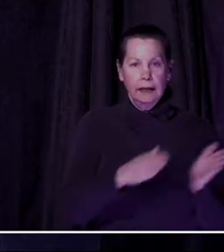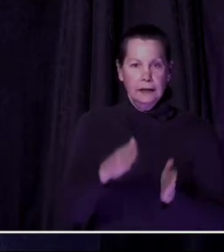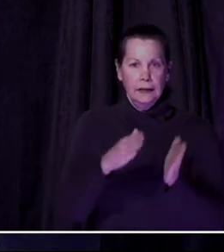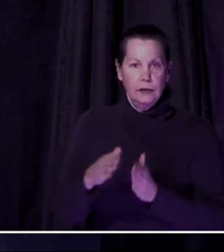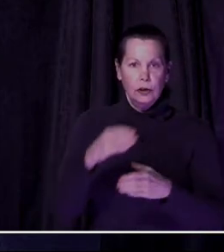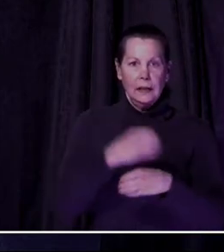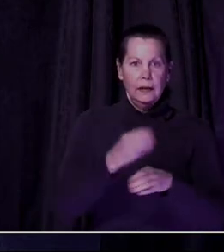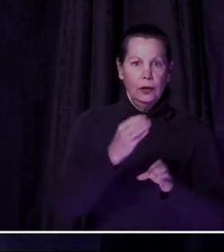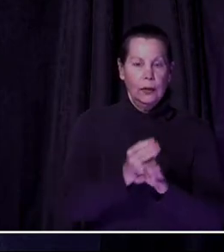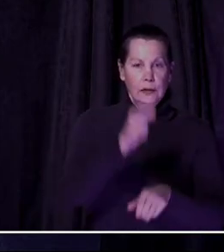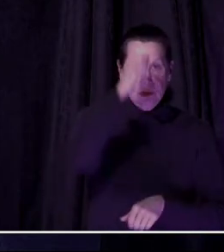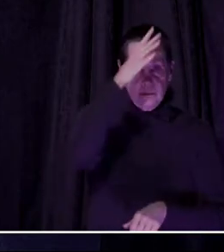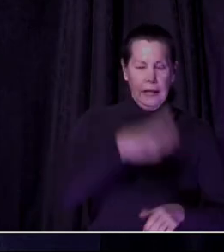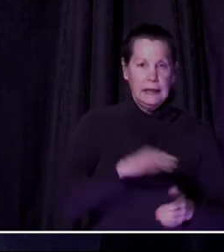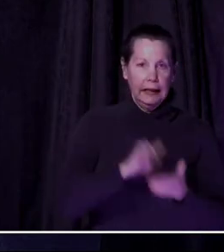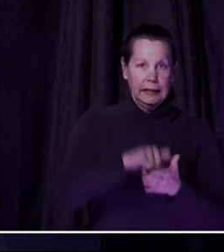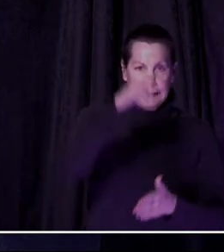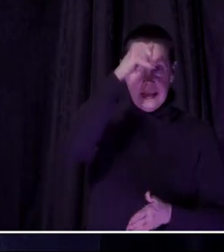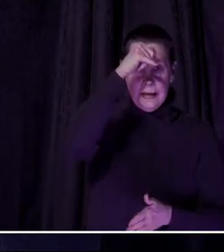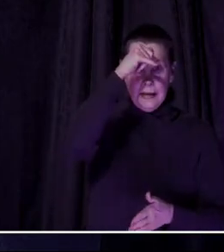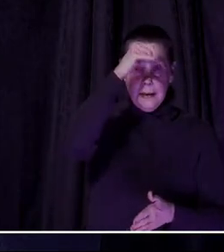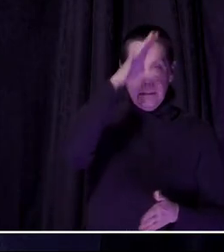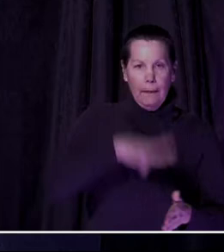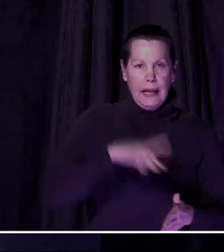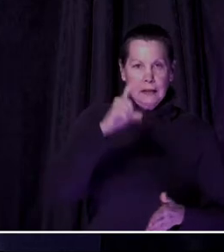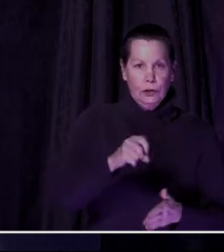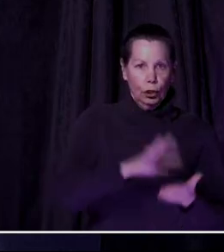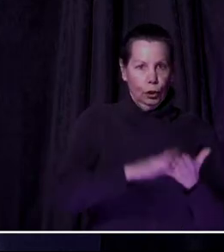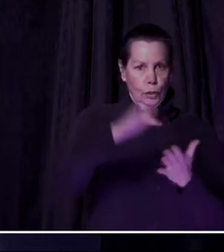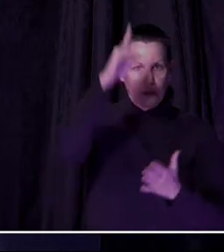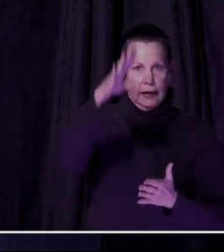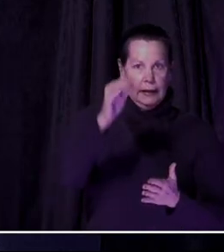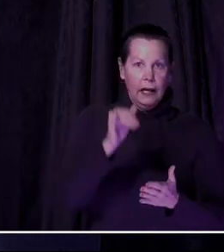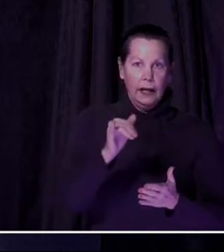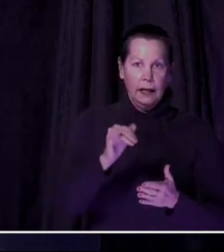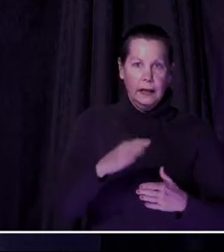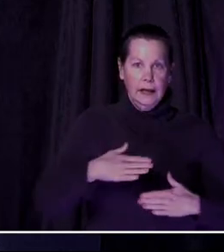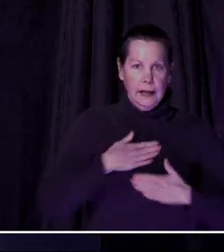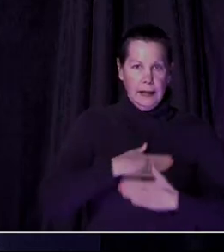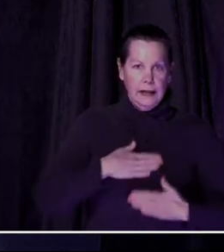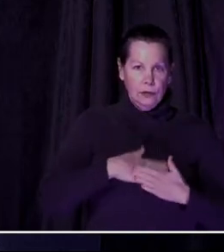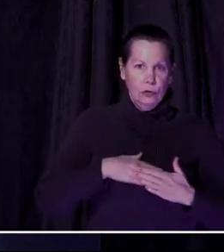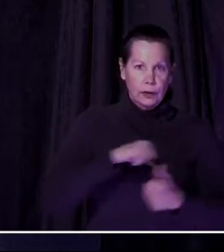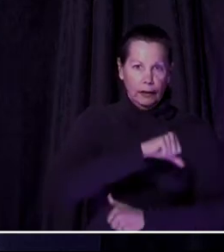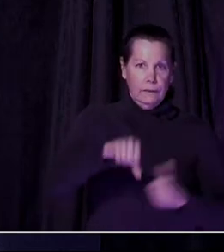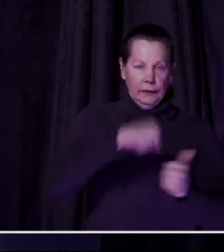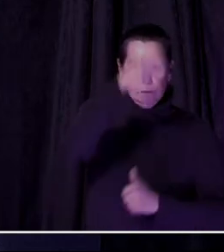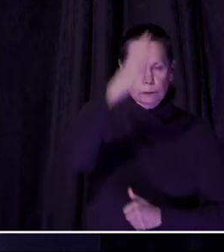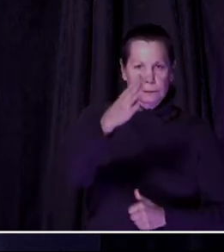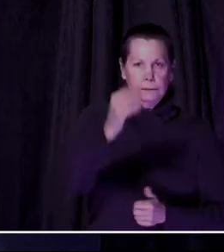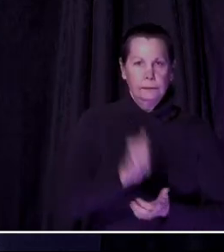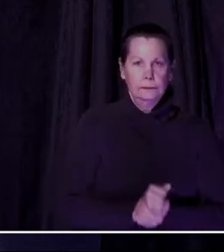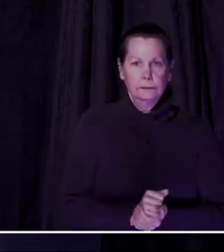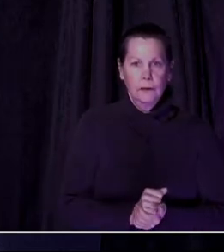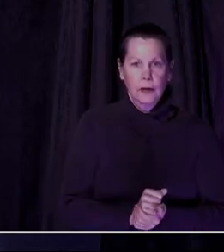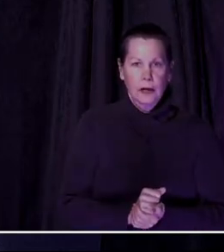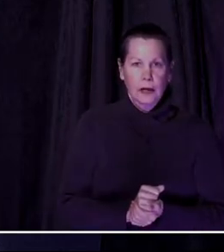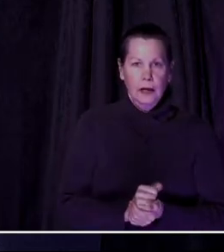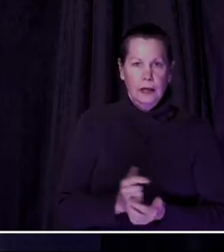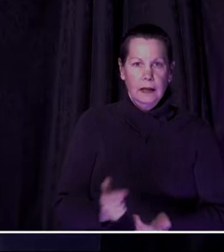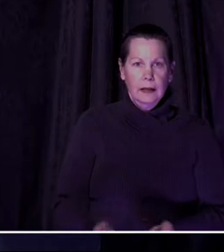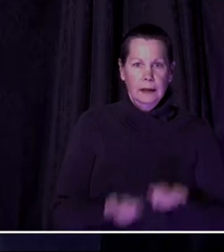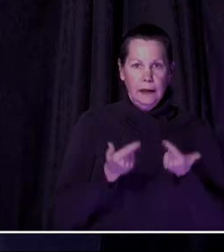man was that man should glorify God. Enjoy God's fellowship. Live his life